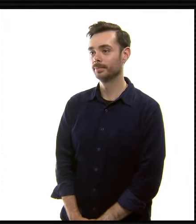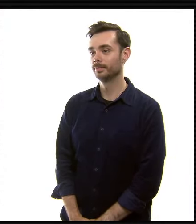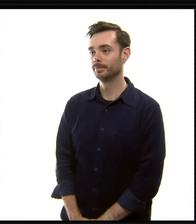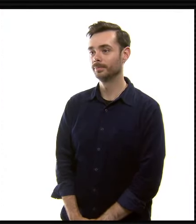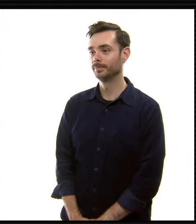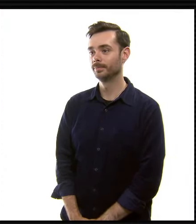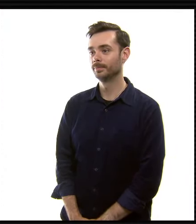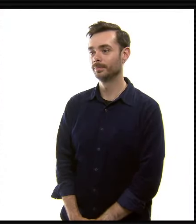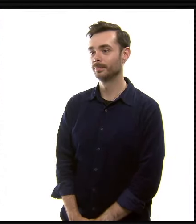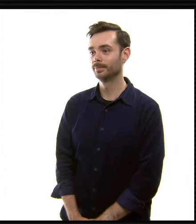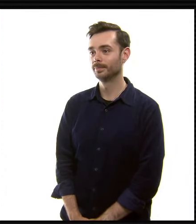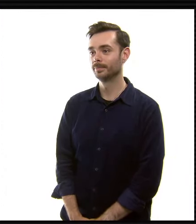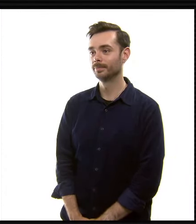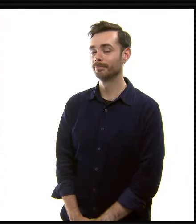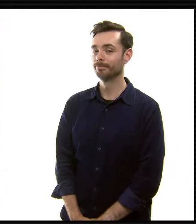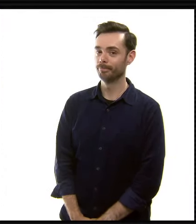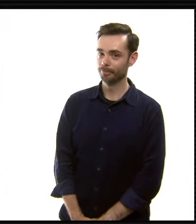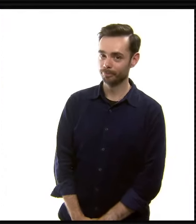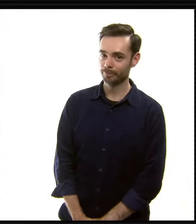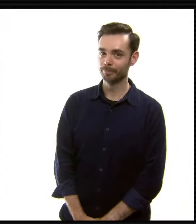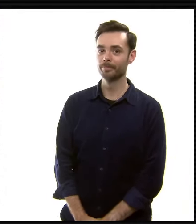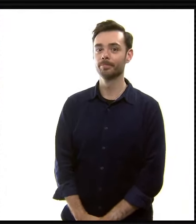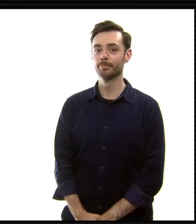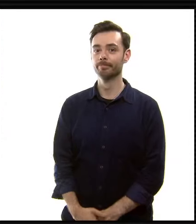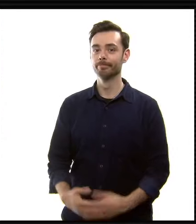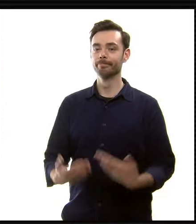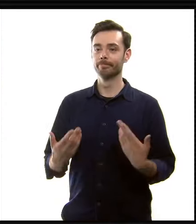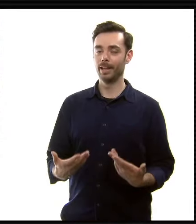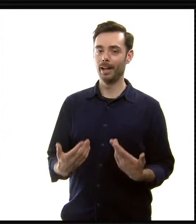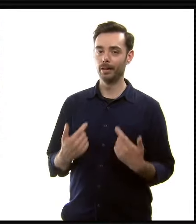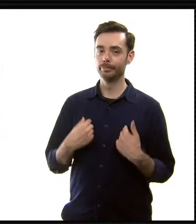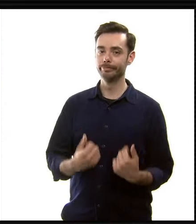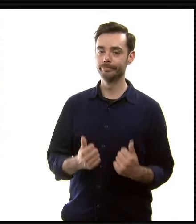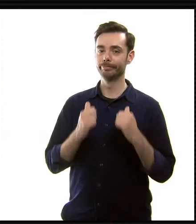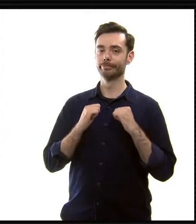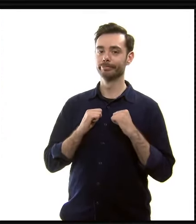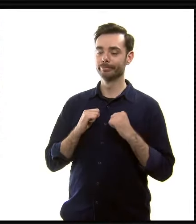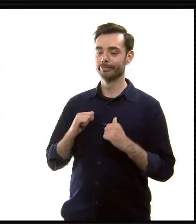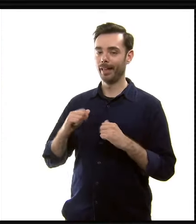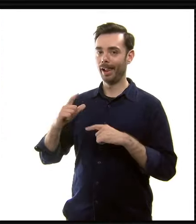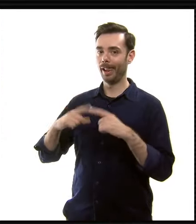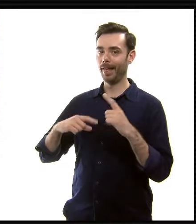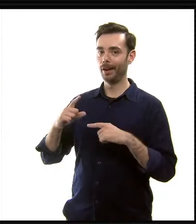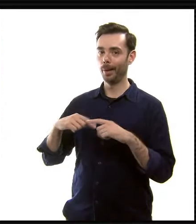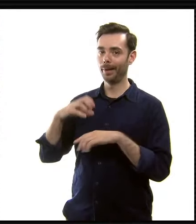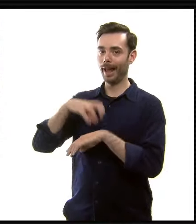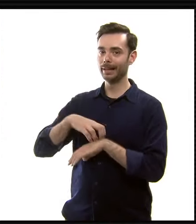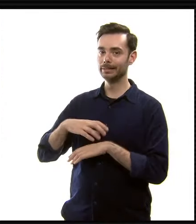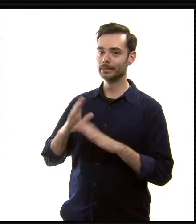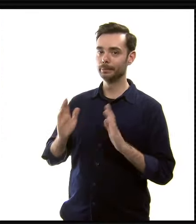All right, so now I've got to basically build a Lego Duplo cake. Over to you, Vic. Wait.